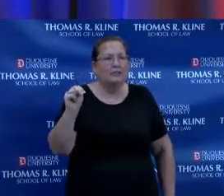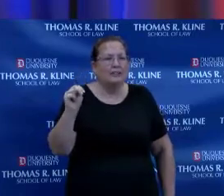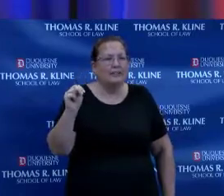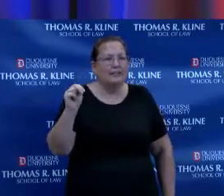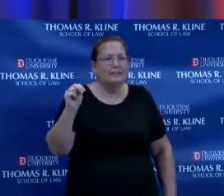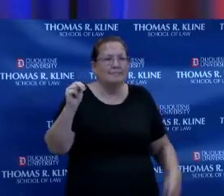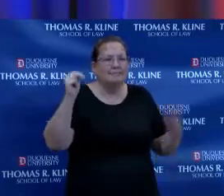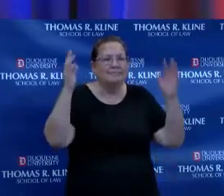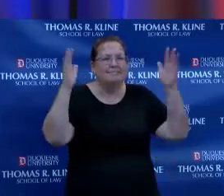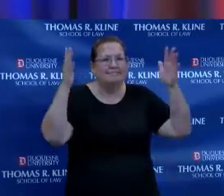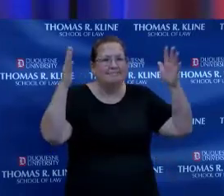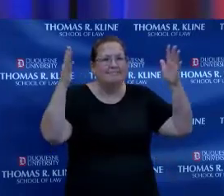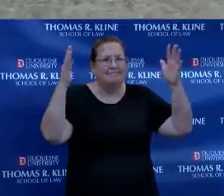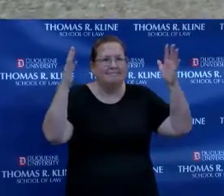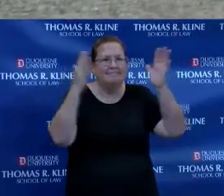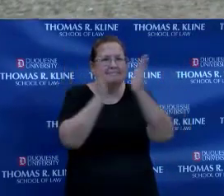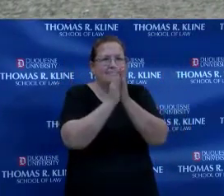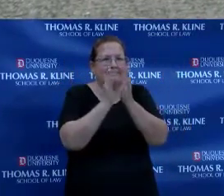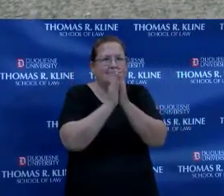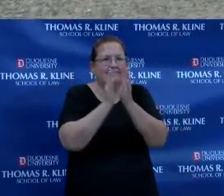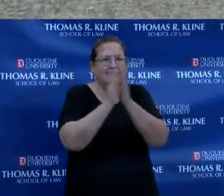stand.